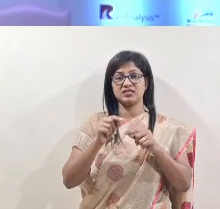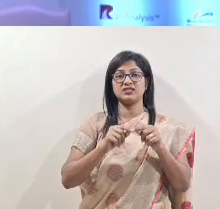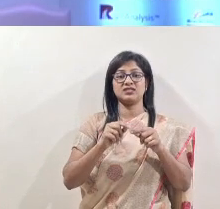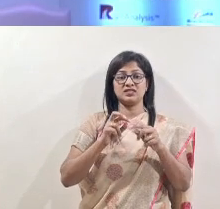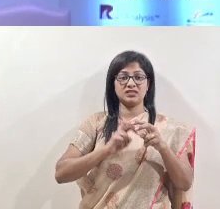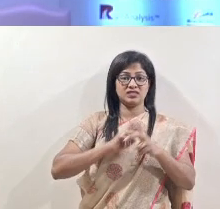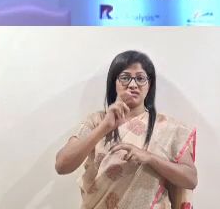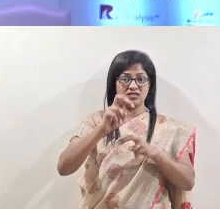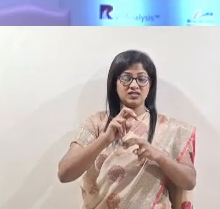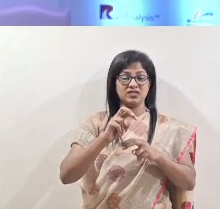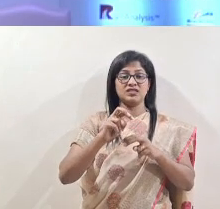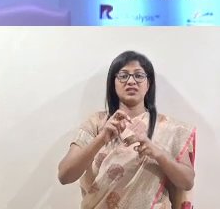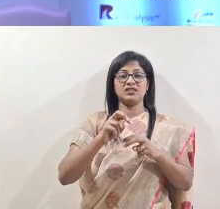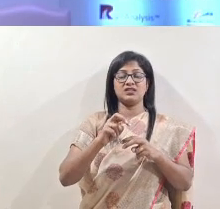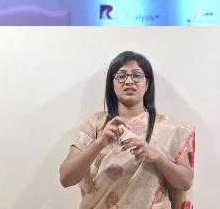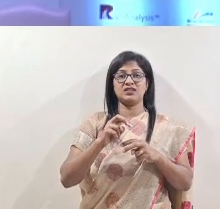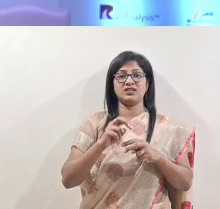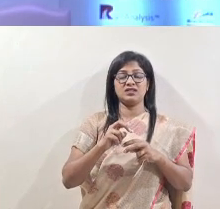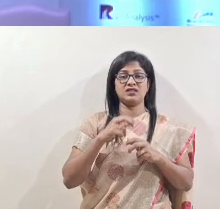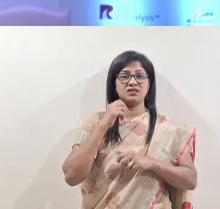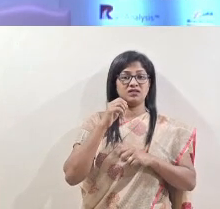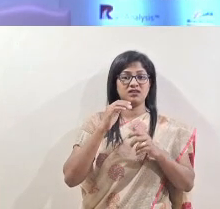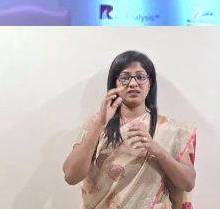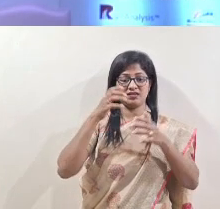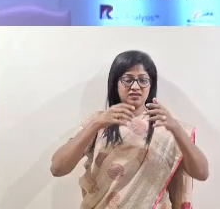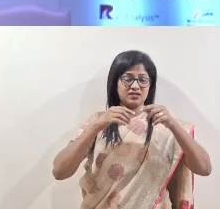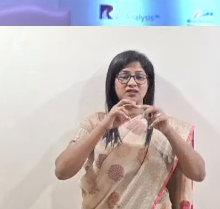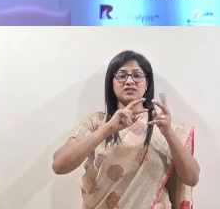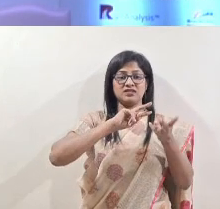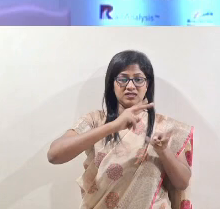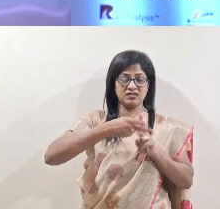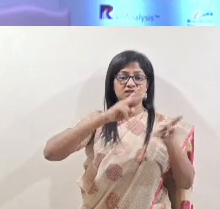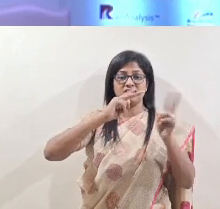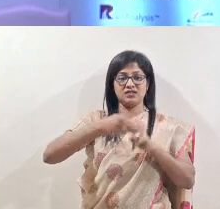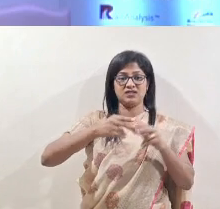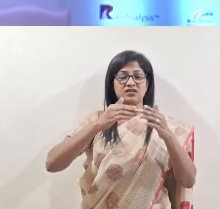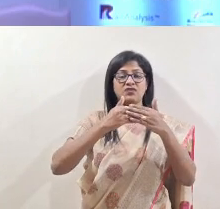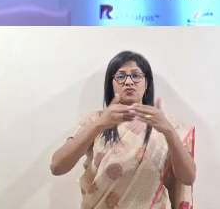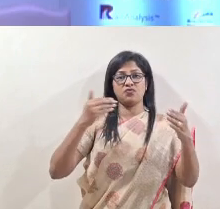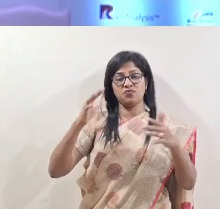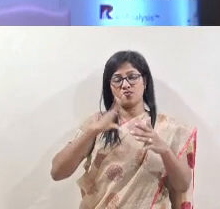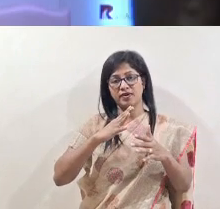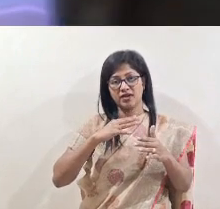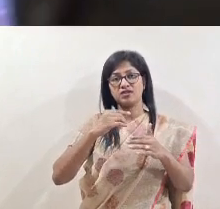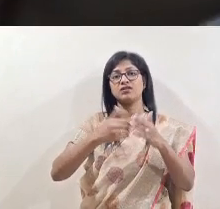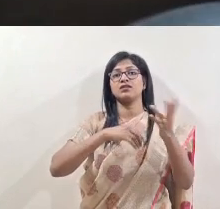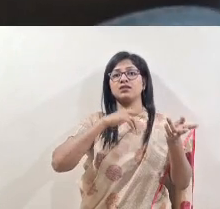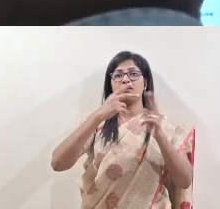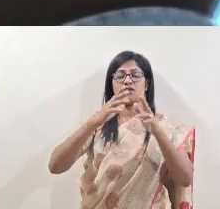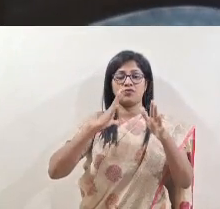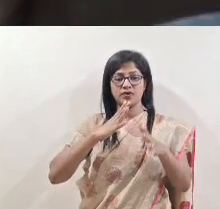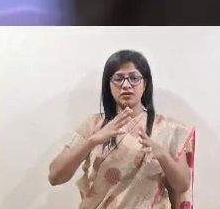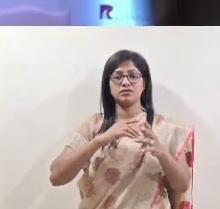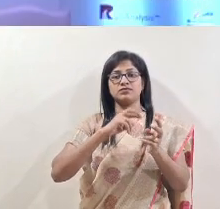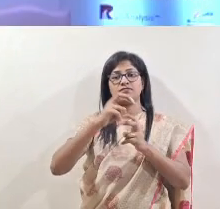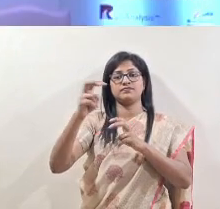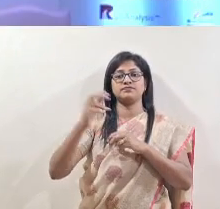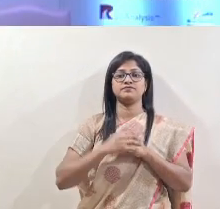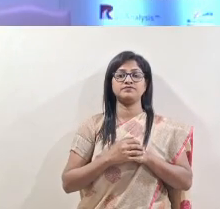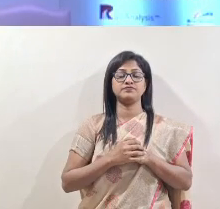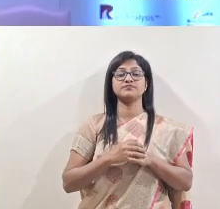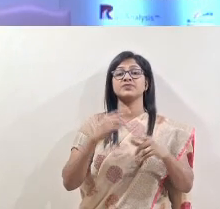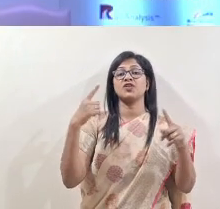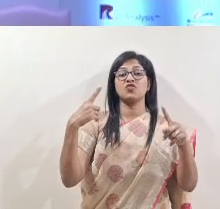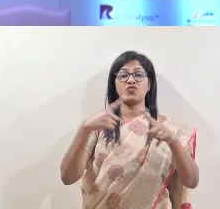like they took multiple vehicular gap sizes in order to cross the road. Coming to the crossing patterns,